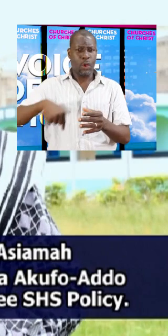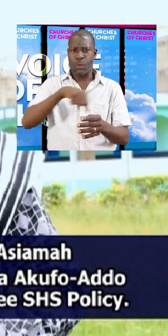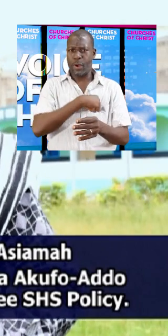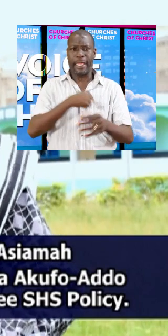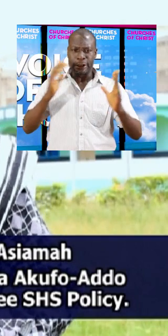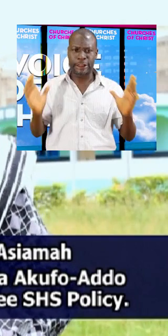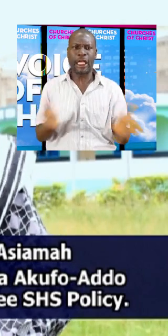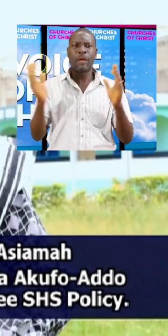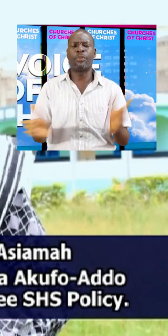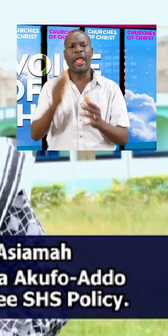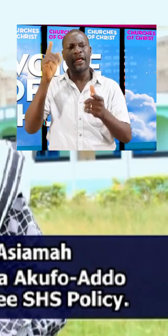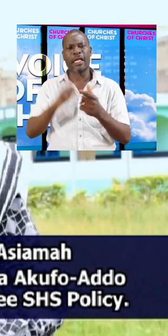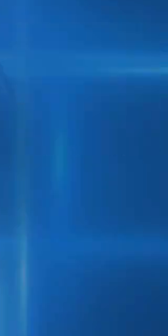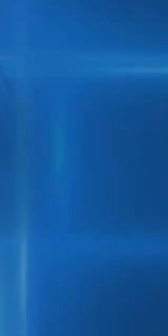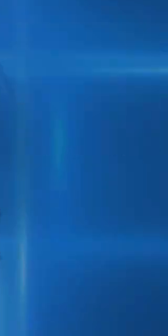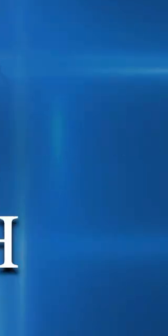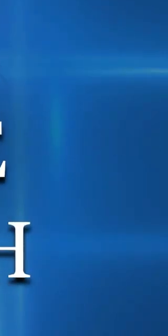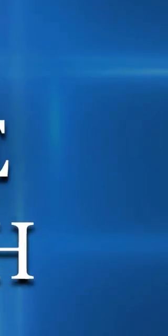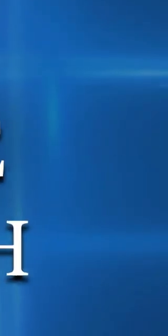the free SHS.